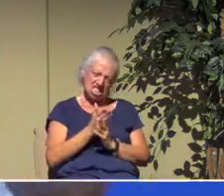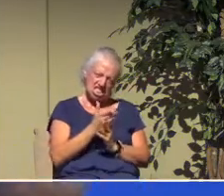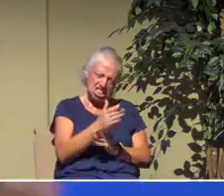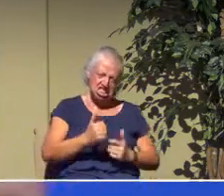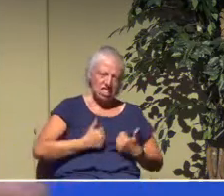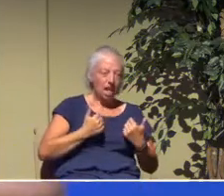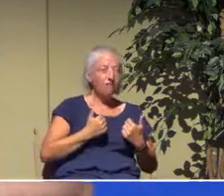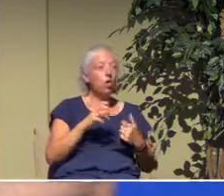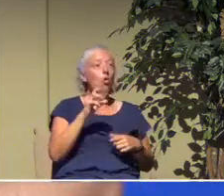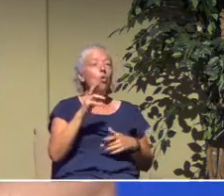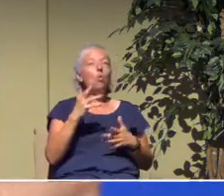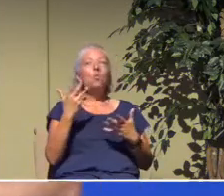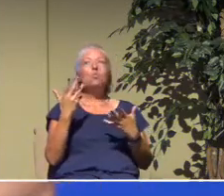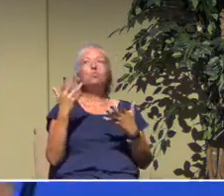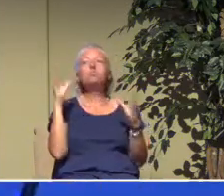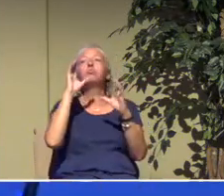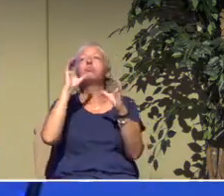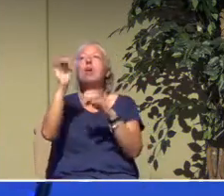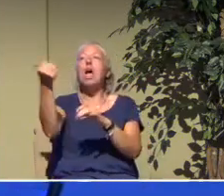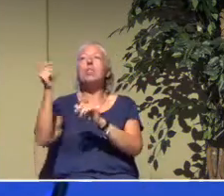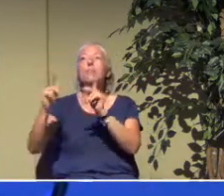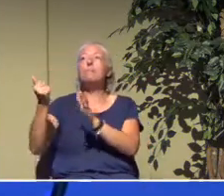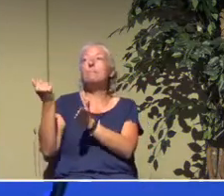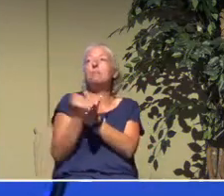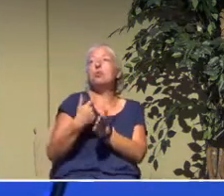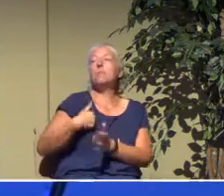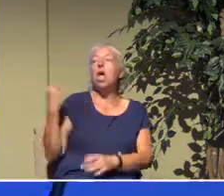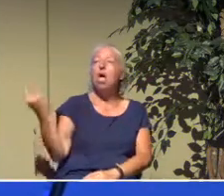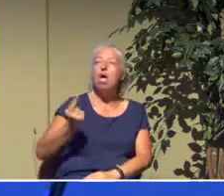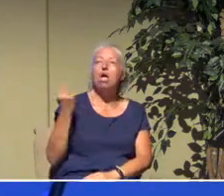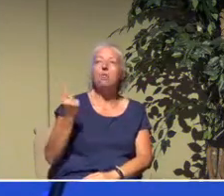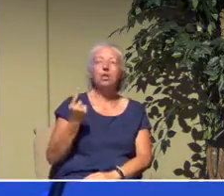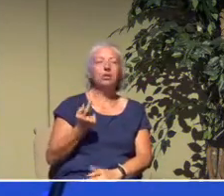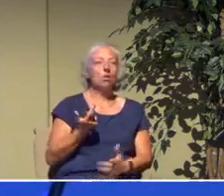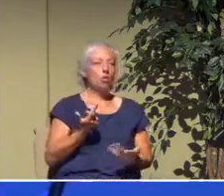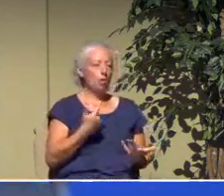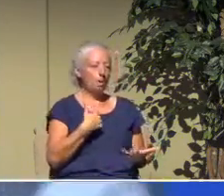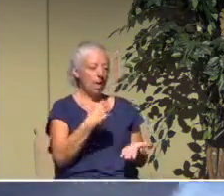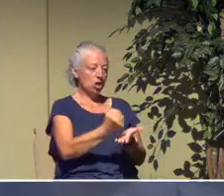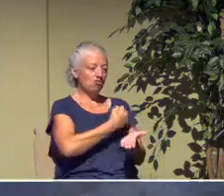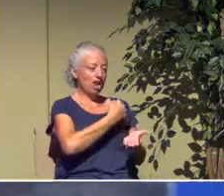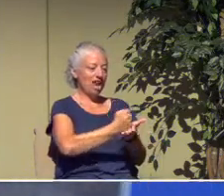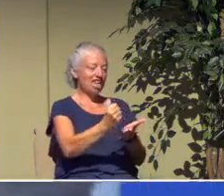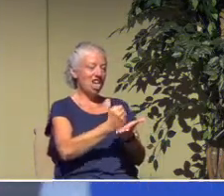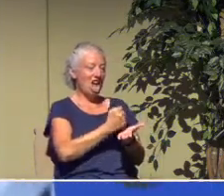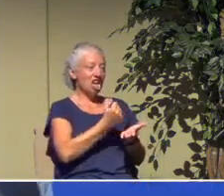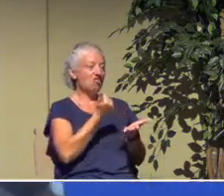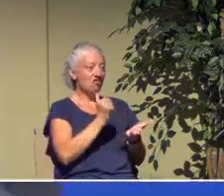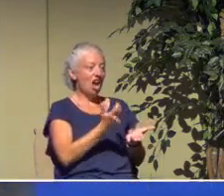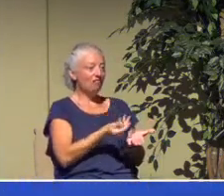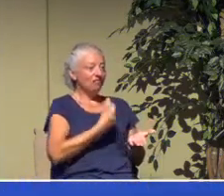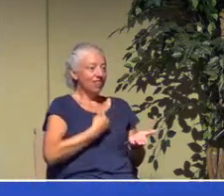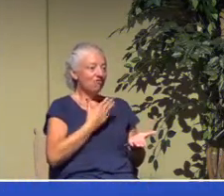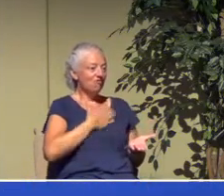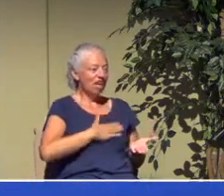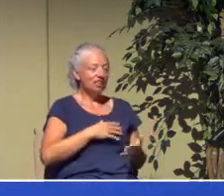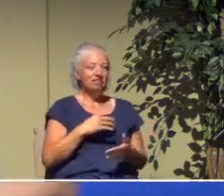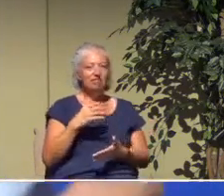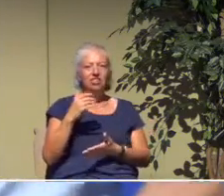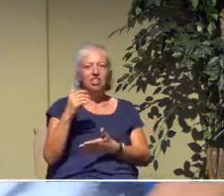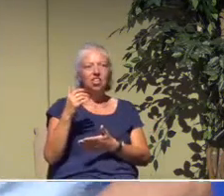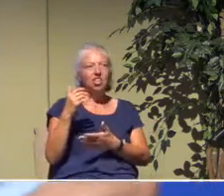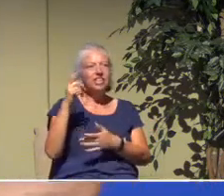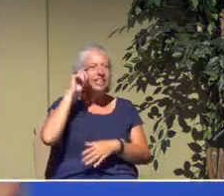the approval of other people, or trying to find rest in a credit card, or trying to find rest in sex.